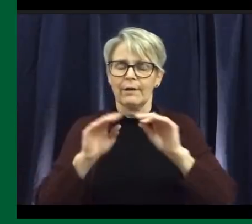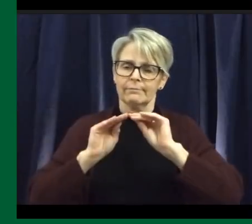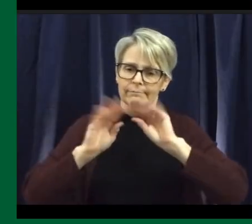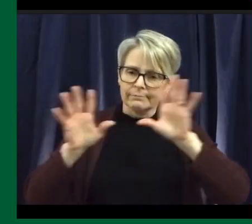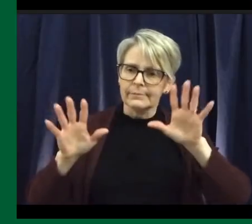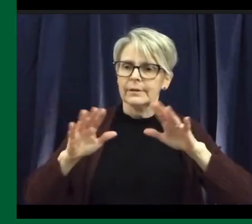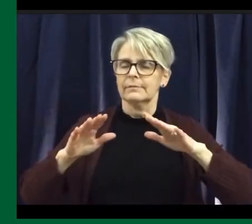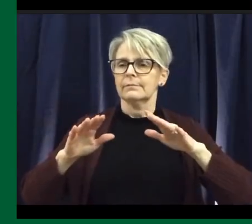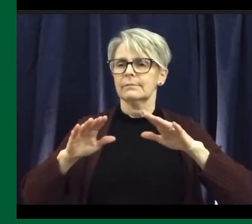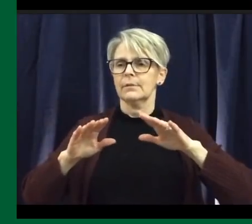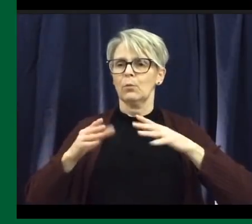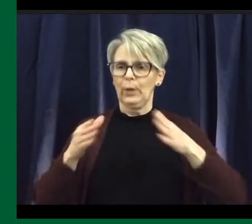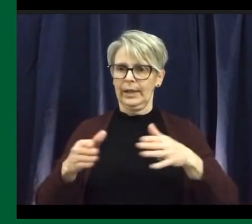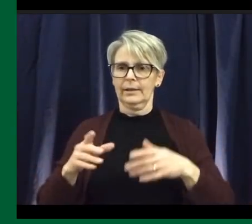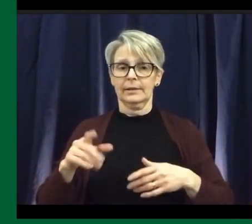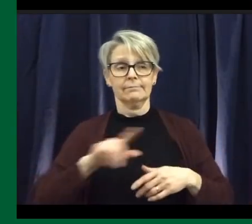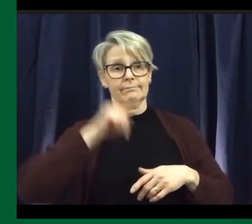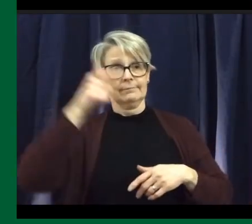Derek.